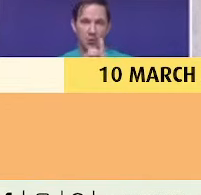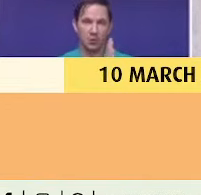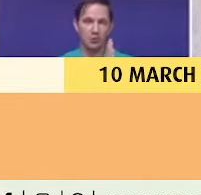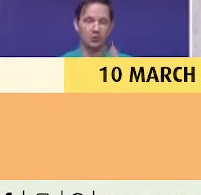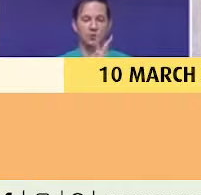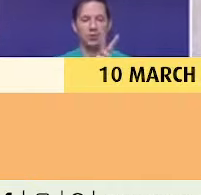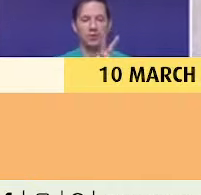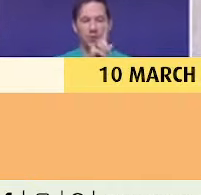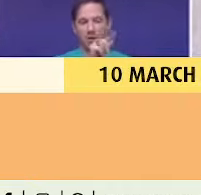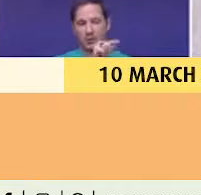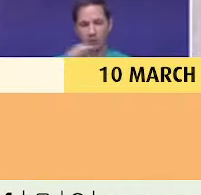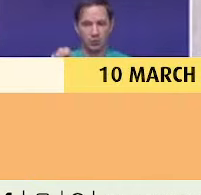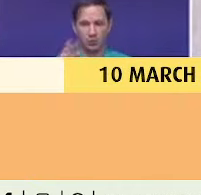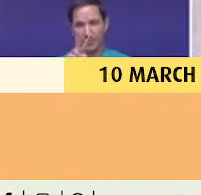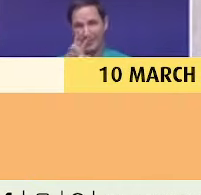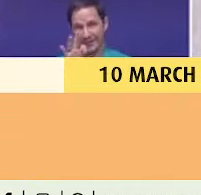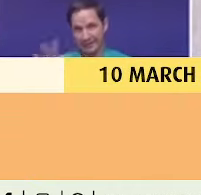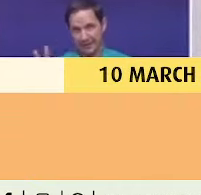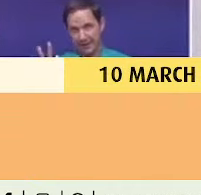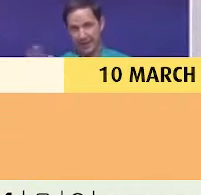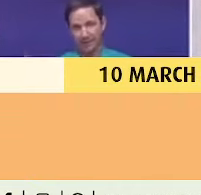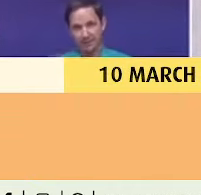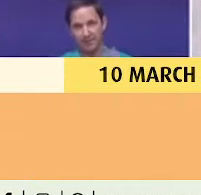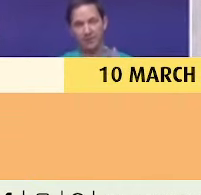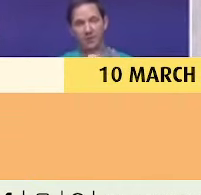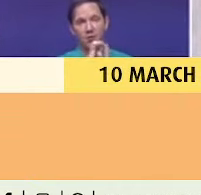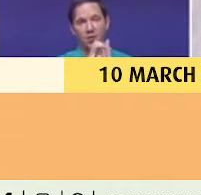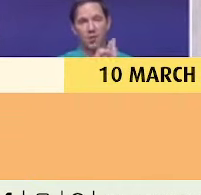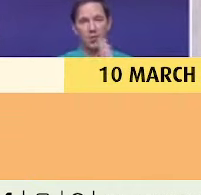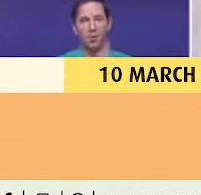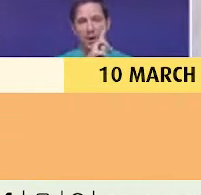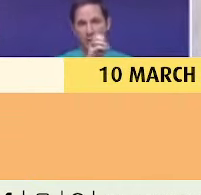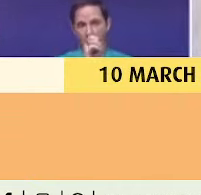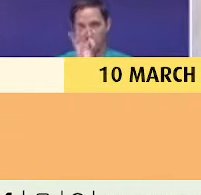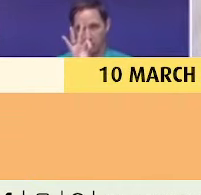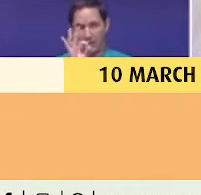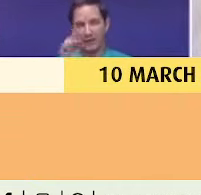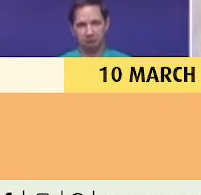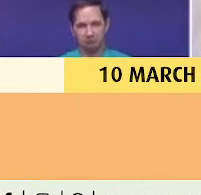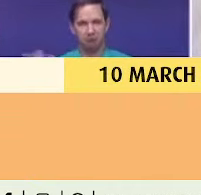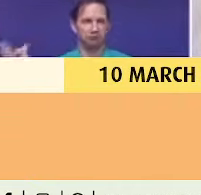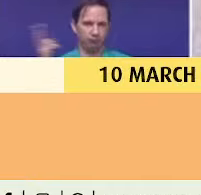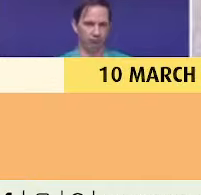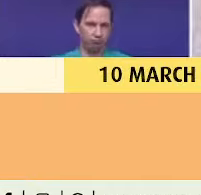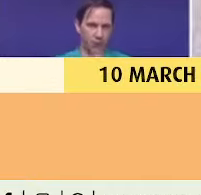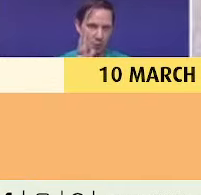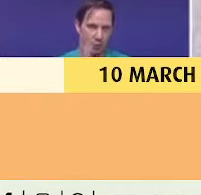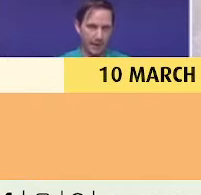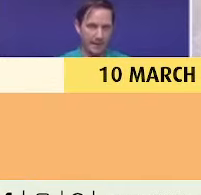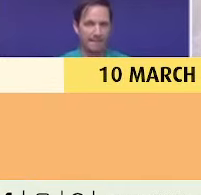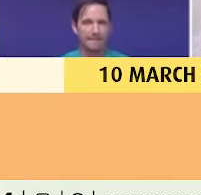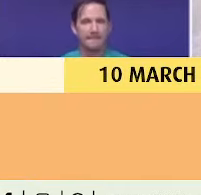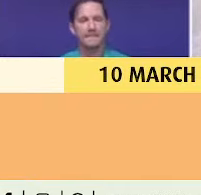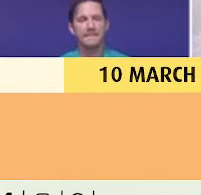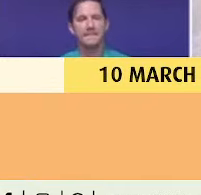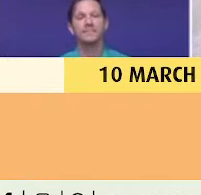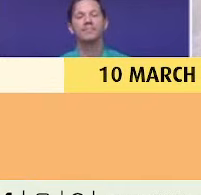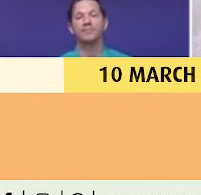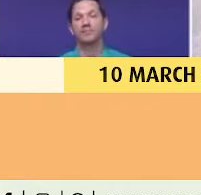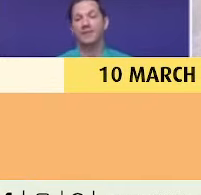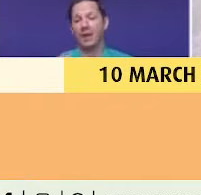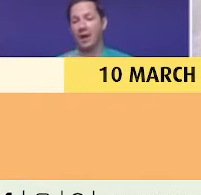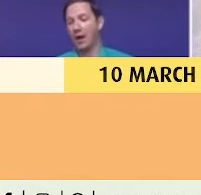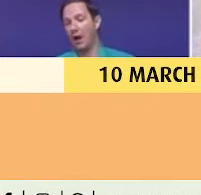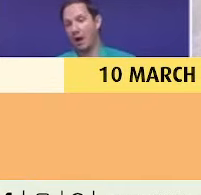and 23 of Rule 103 that applies in this sitting. And in accordance with the Council